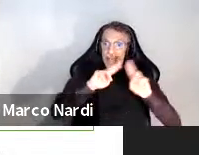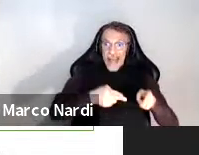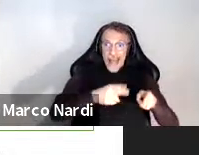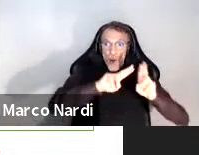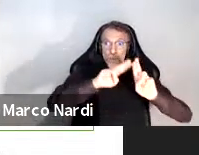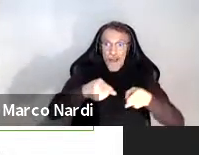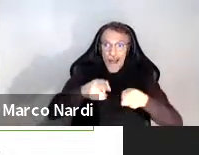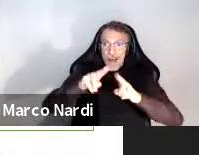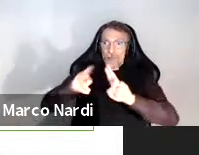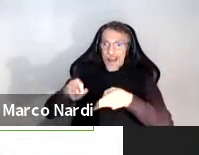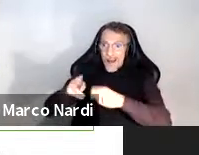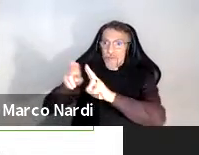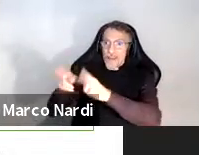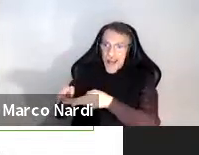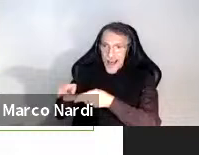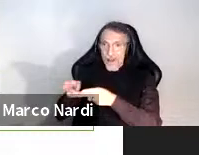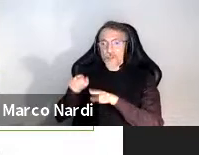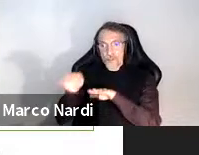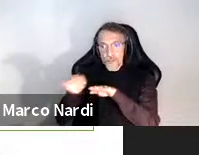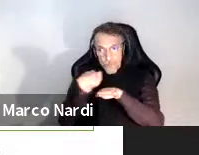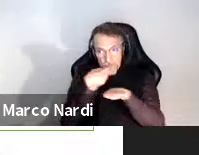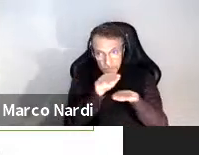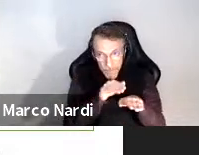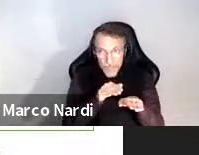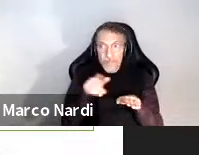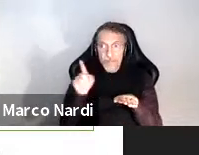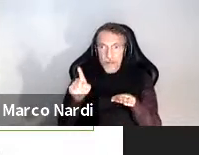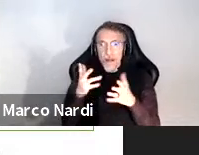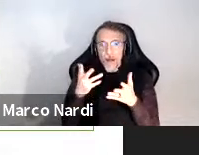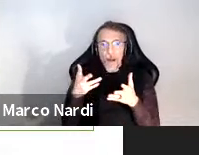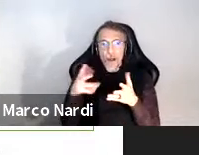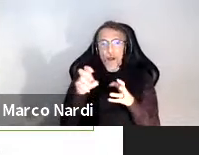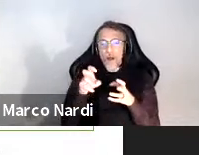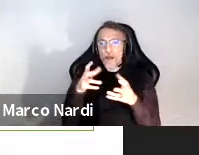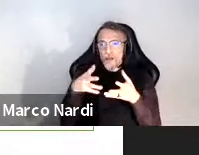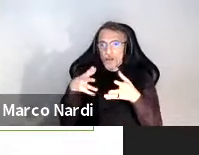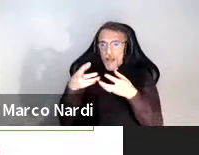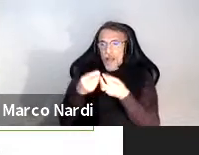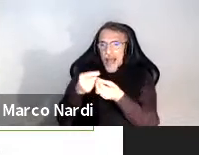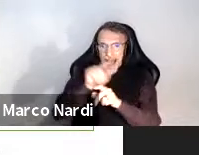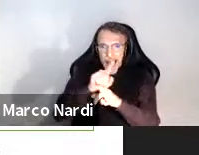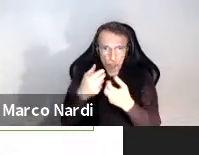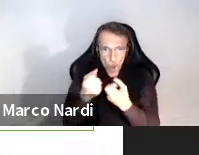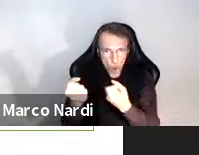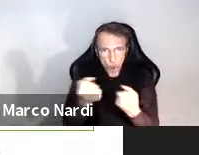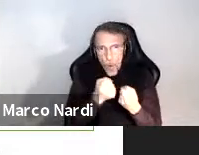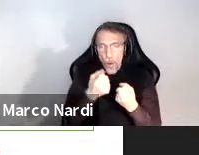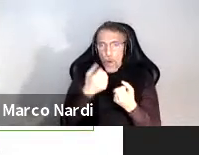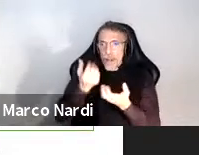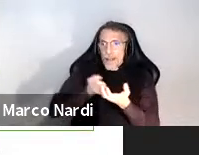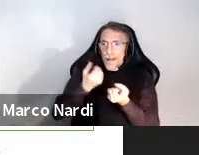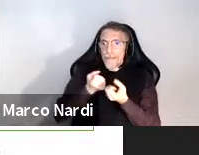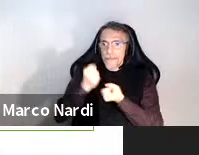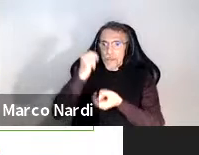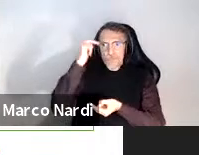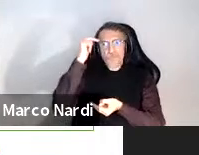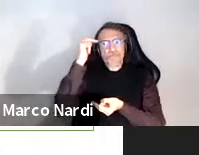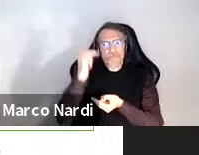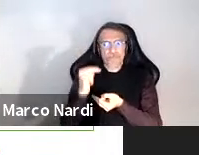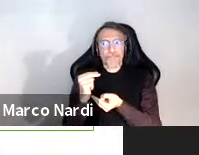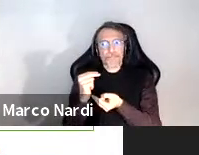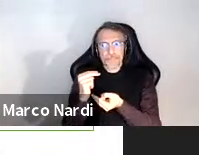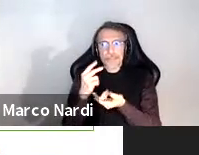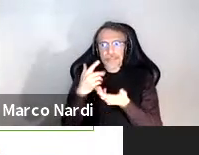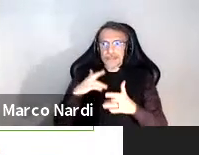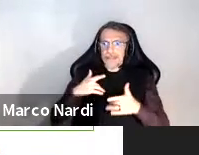there were complete a reduction in purchasing power of general household in sub-Saharan Africa, reduction in real income, standard